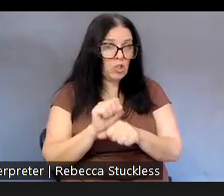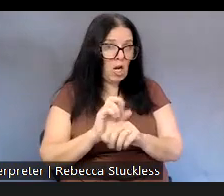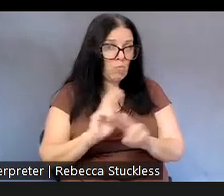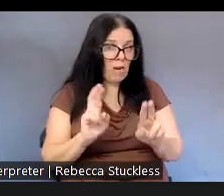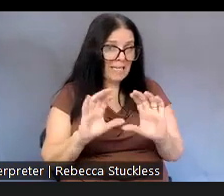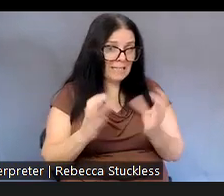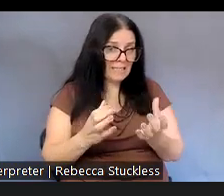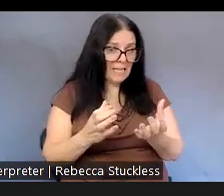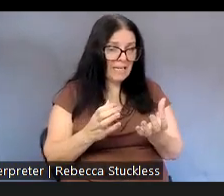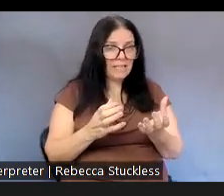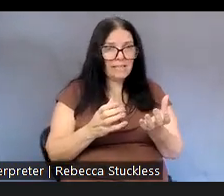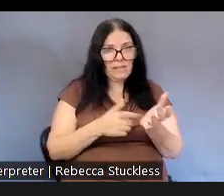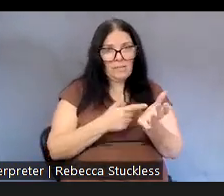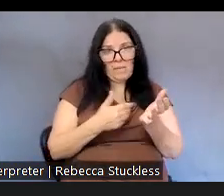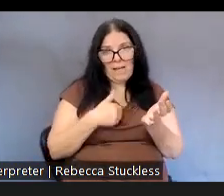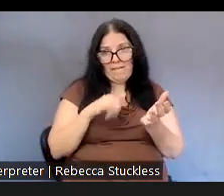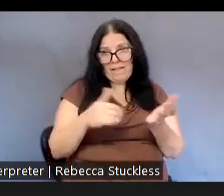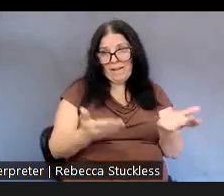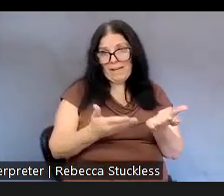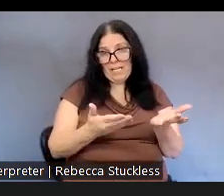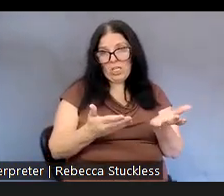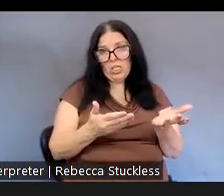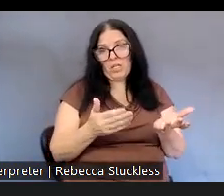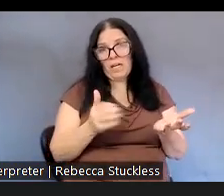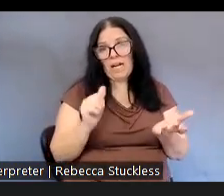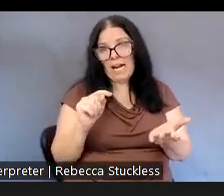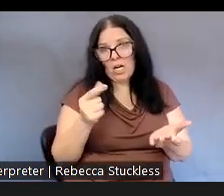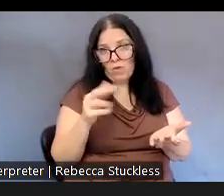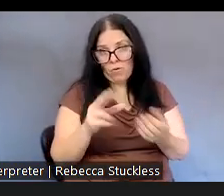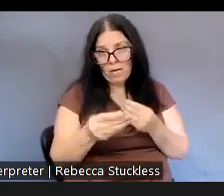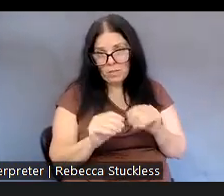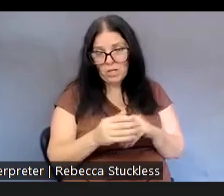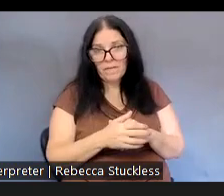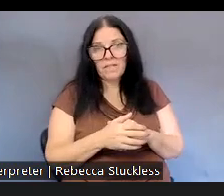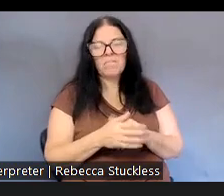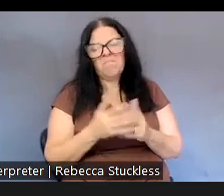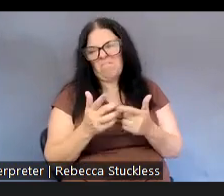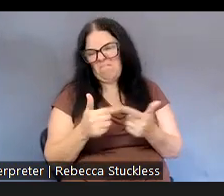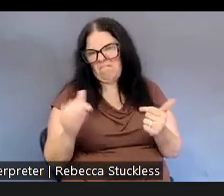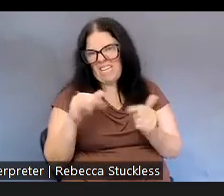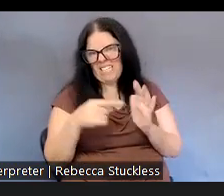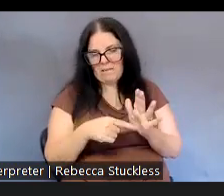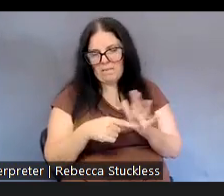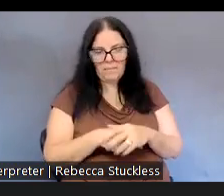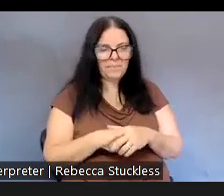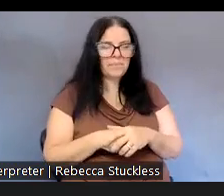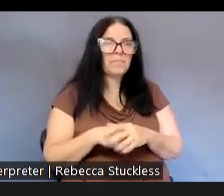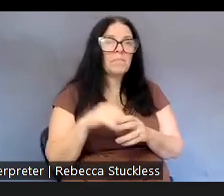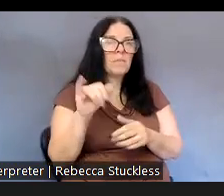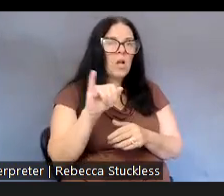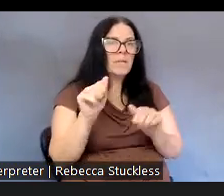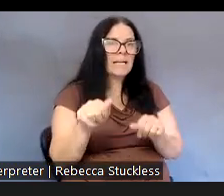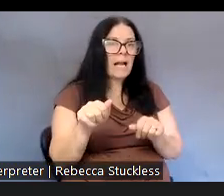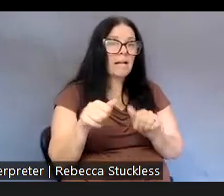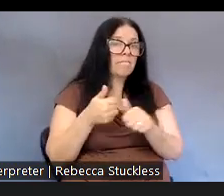classes that are occasionally offered here at the Grand Rapids office, and so on. We can also take a cue